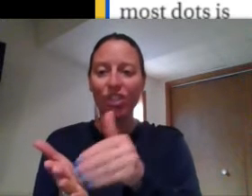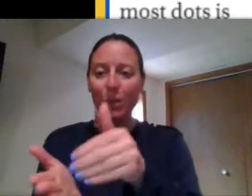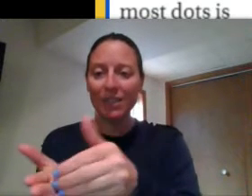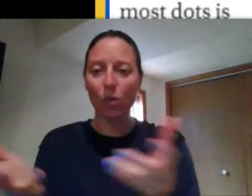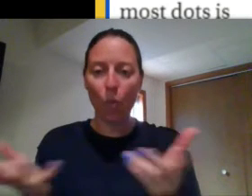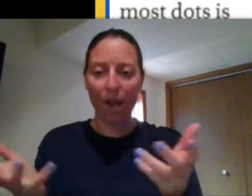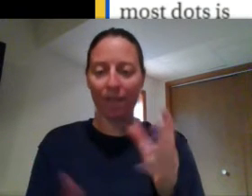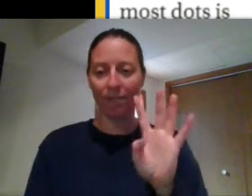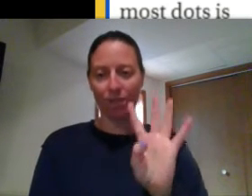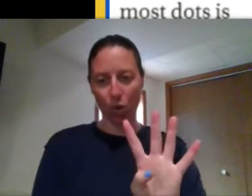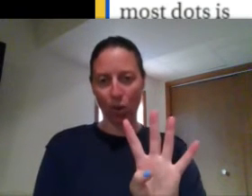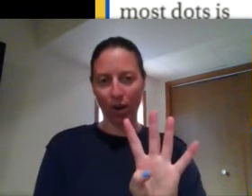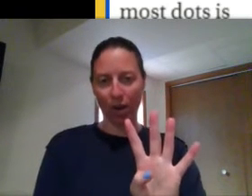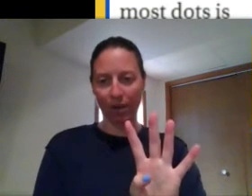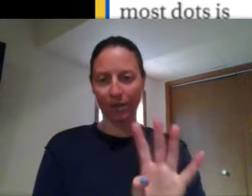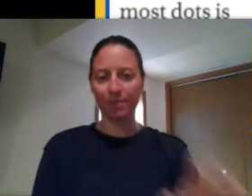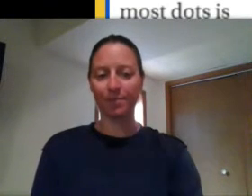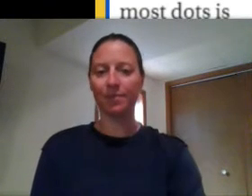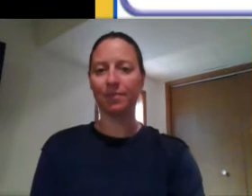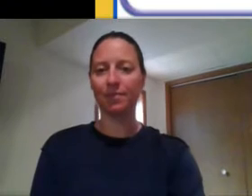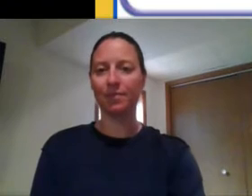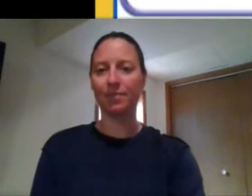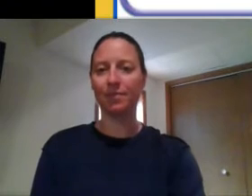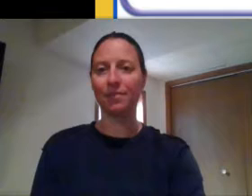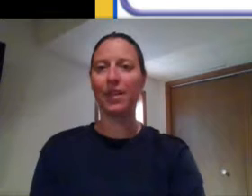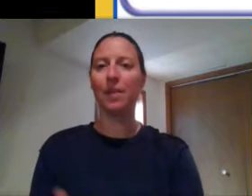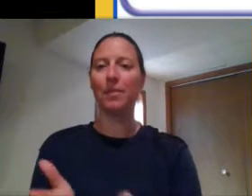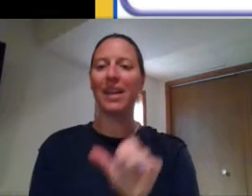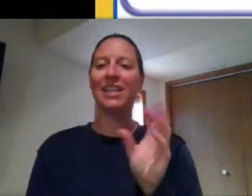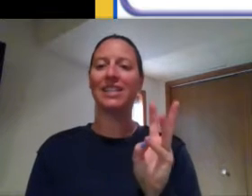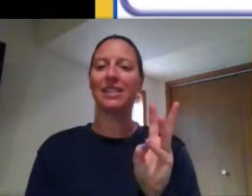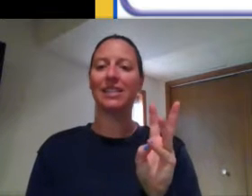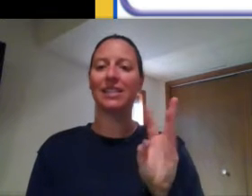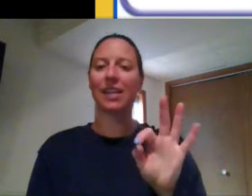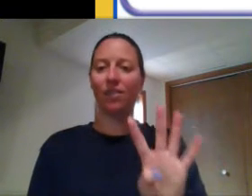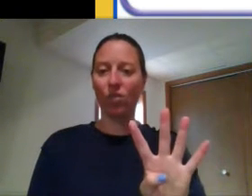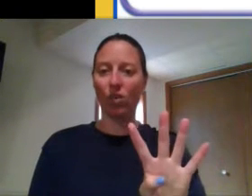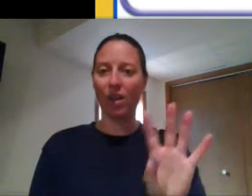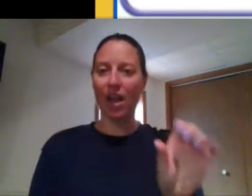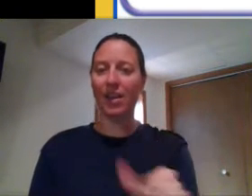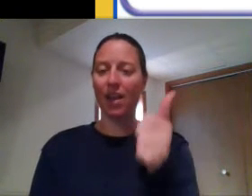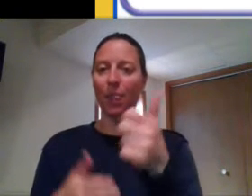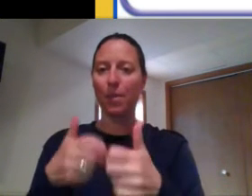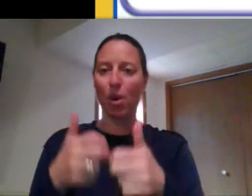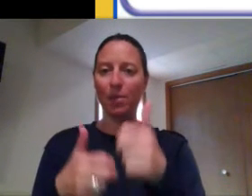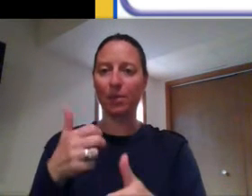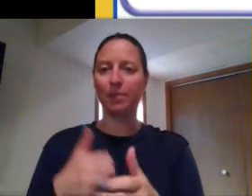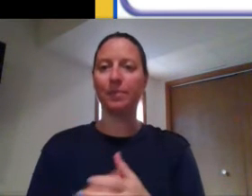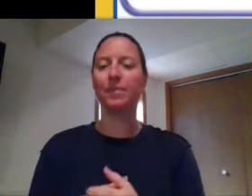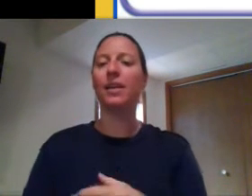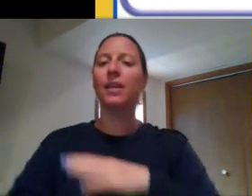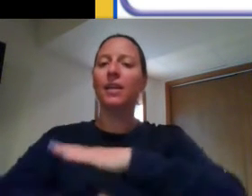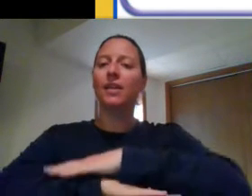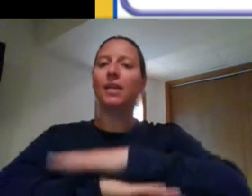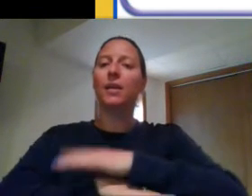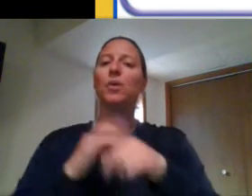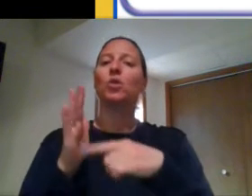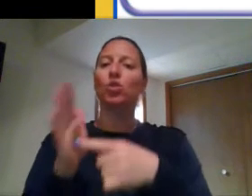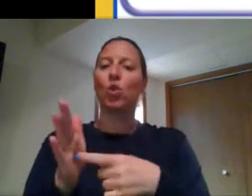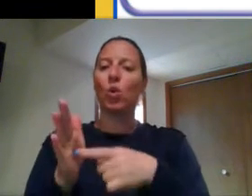4. Page 694, another problem. The table shows the attendance for the